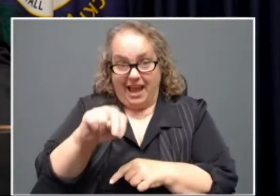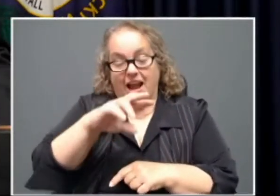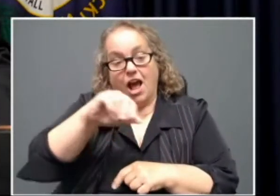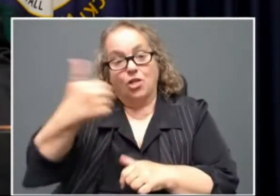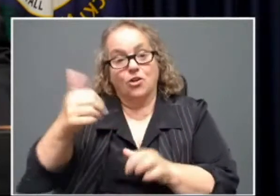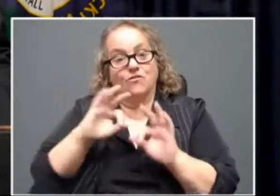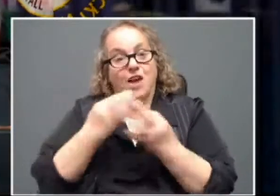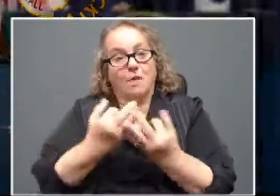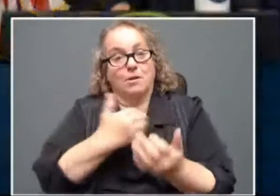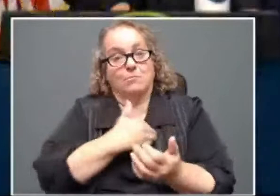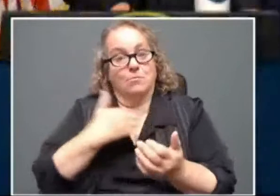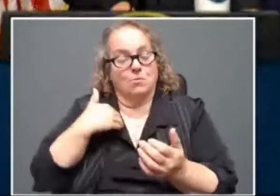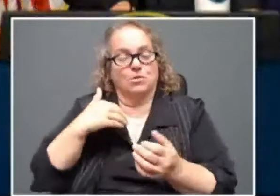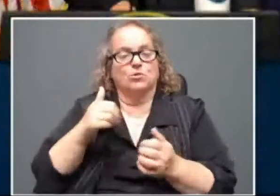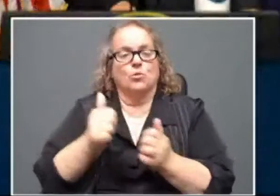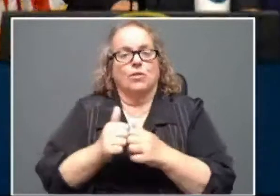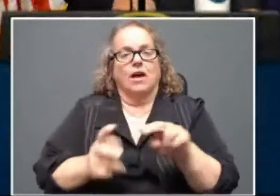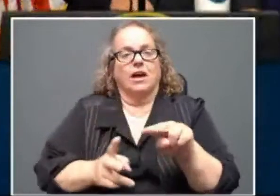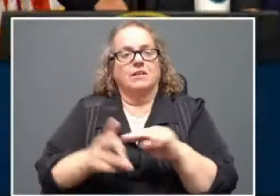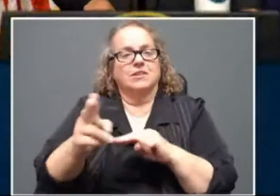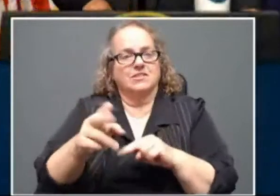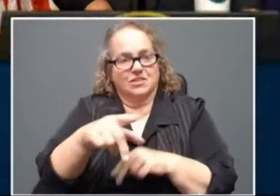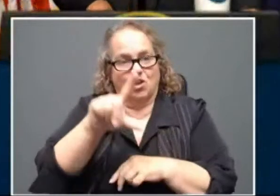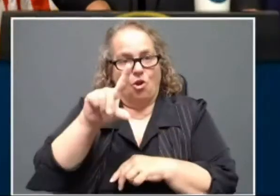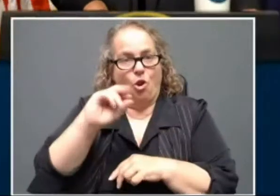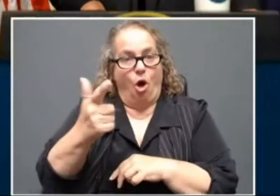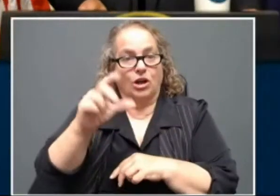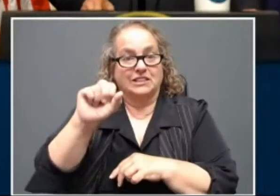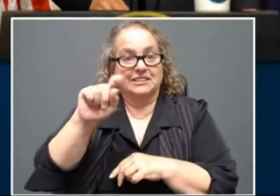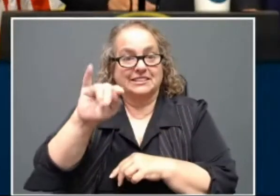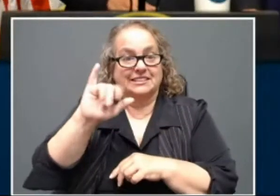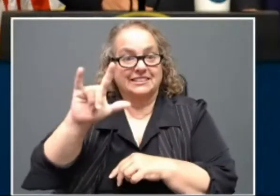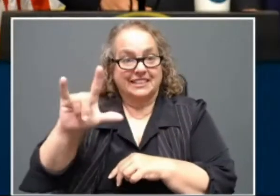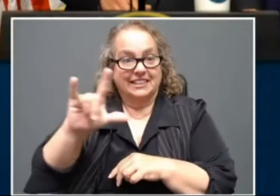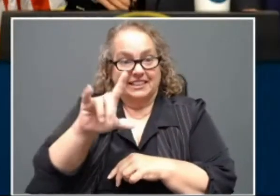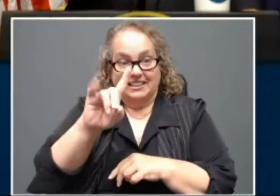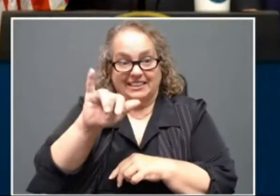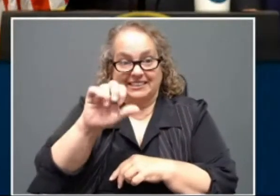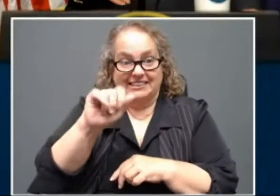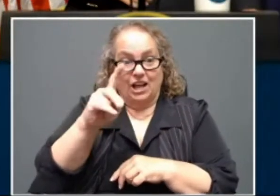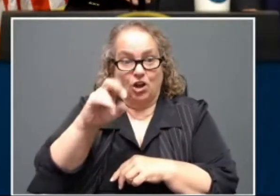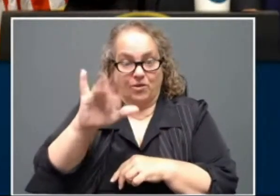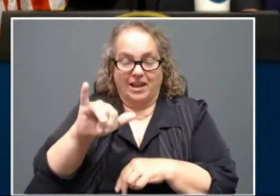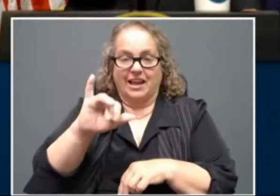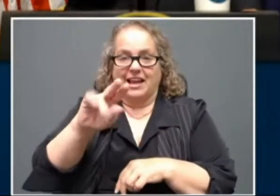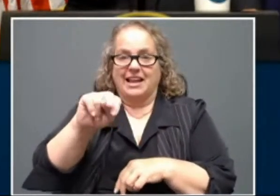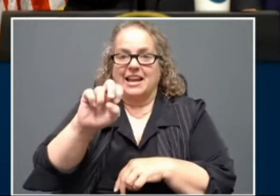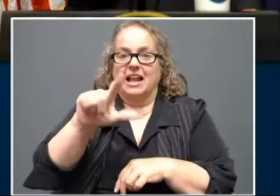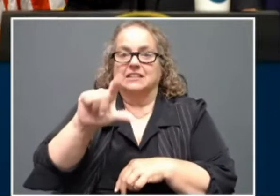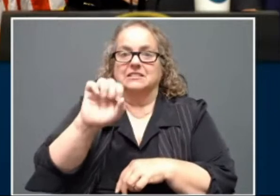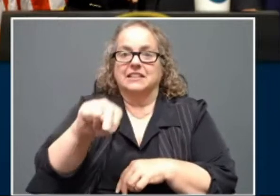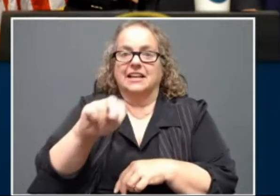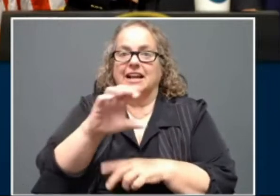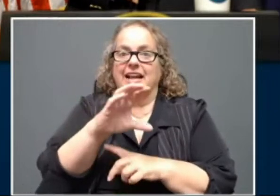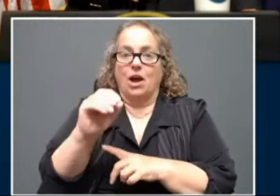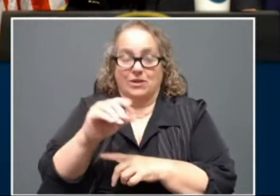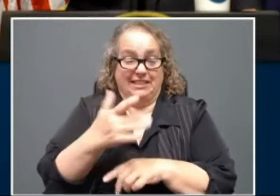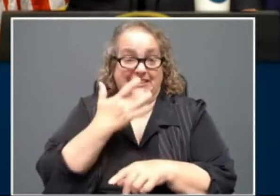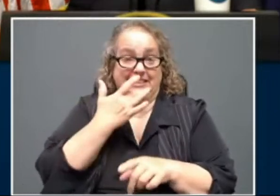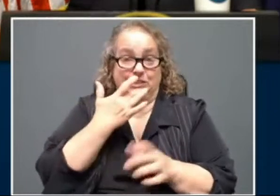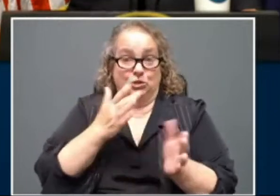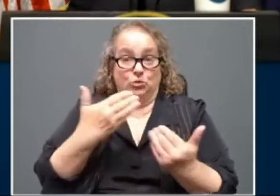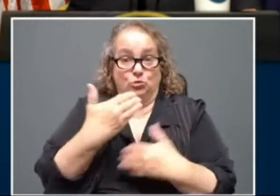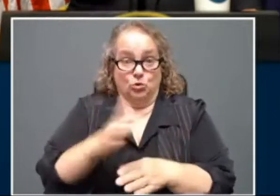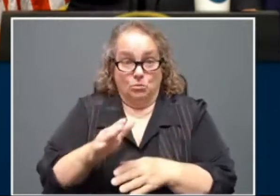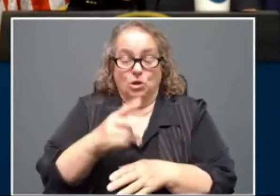on the tasting room at Log Still Distillery in Nelson County. The tasting room is a major piece of a two-phase project expected